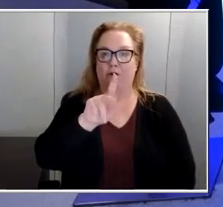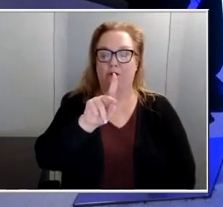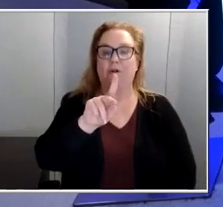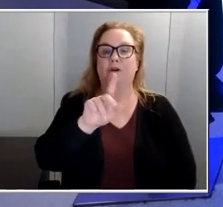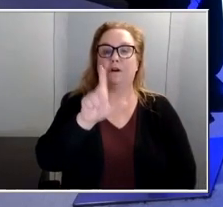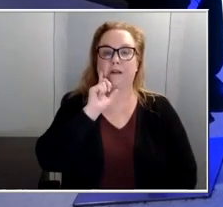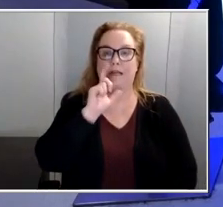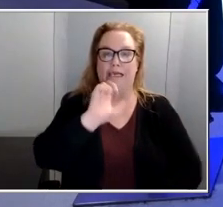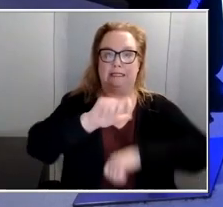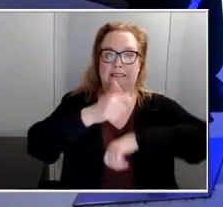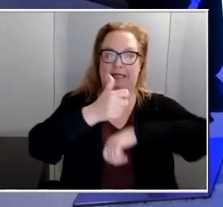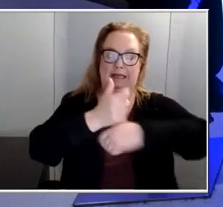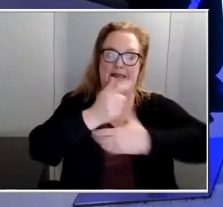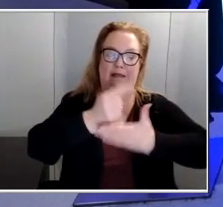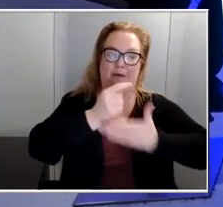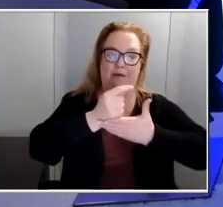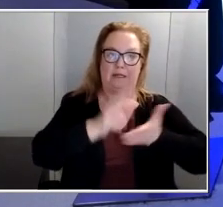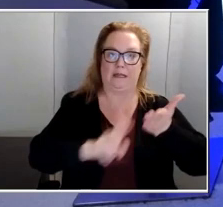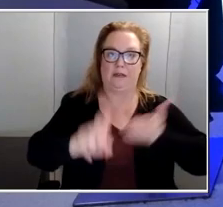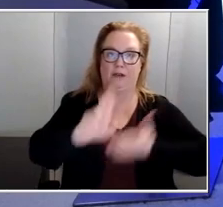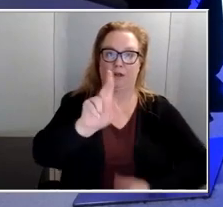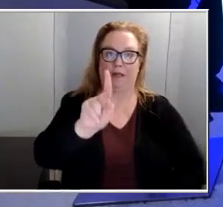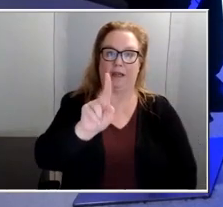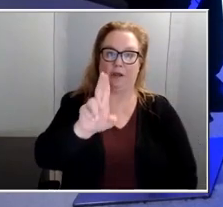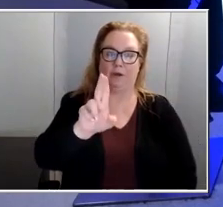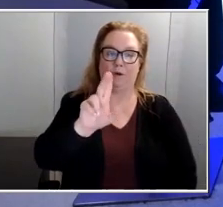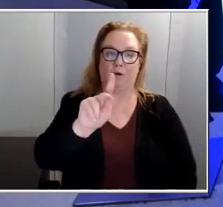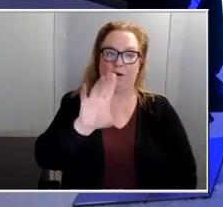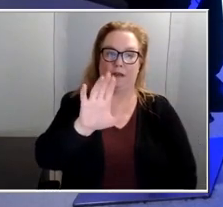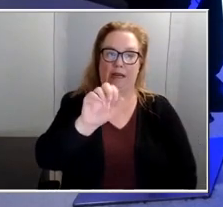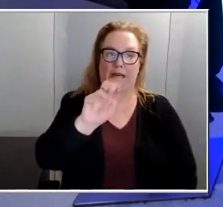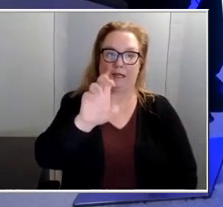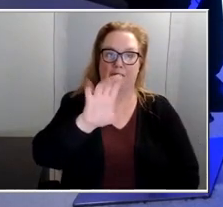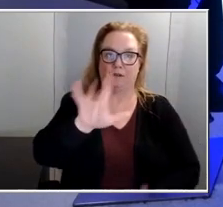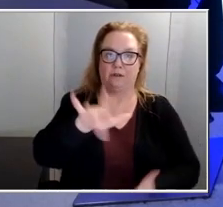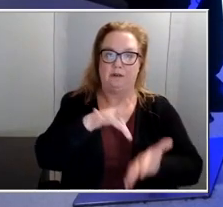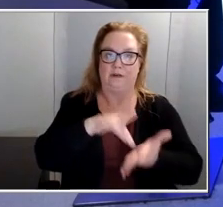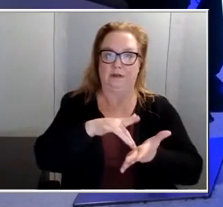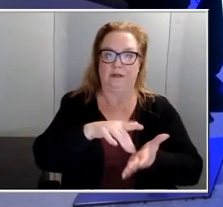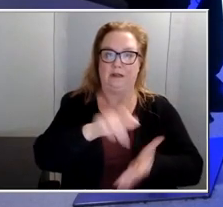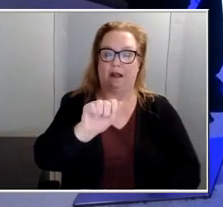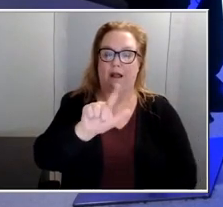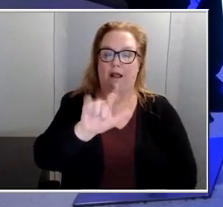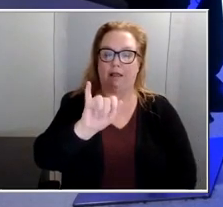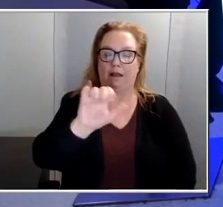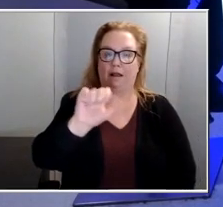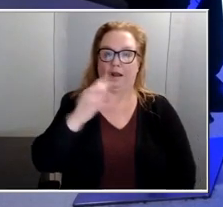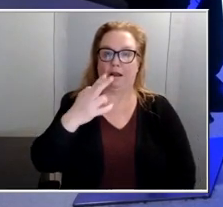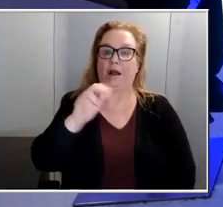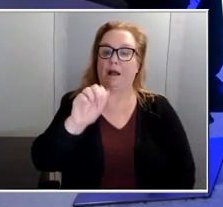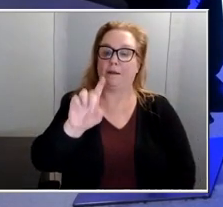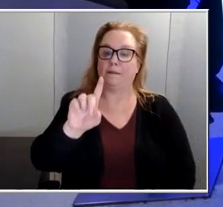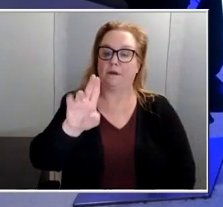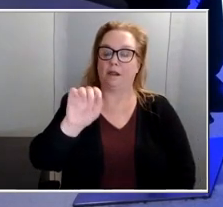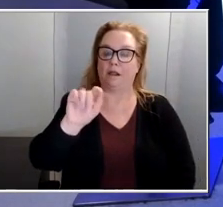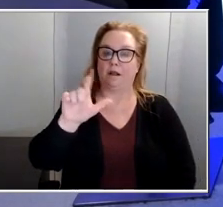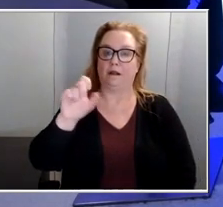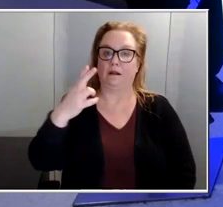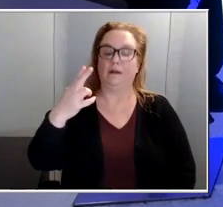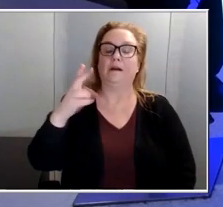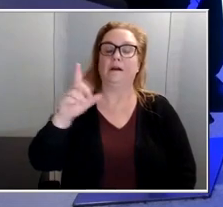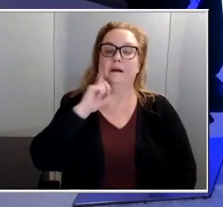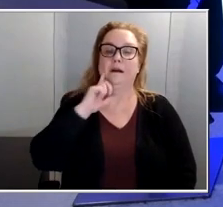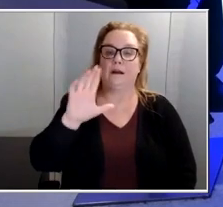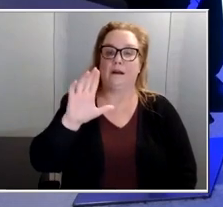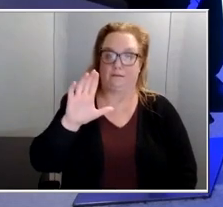Cellular Therapeutics at the University of Kansas Cancer Center. Also, Dr. Alola Abdallah, a multiple myeloma specialist in